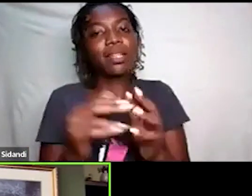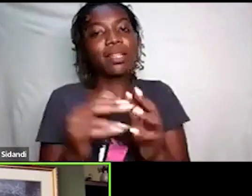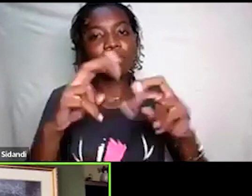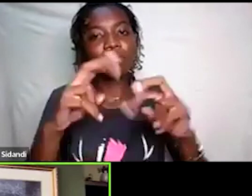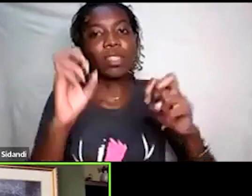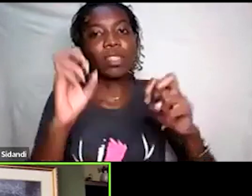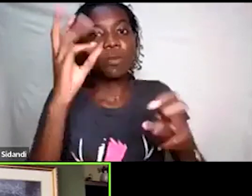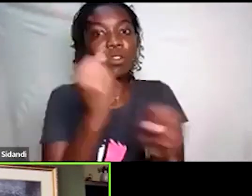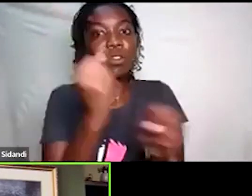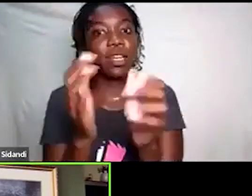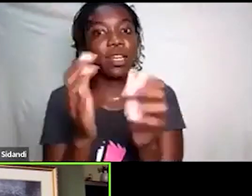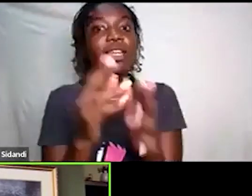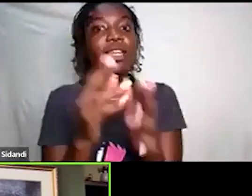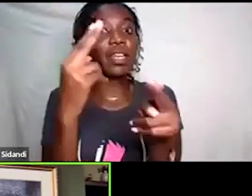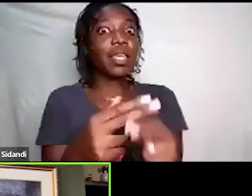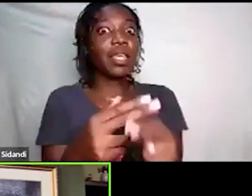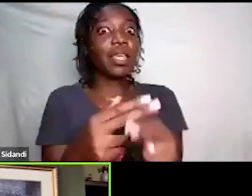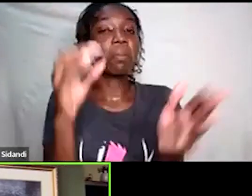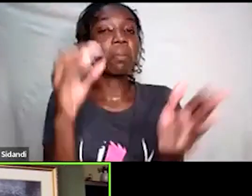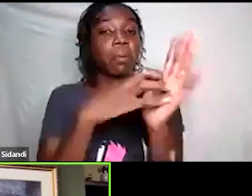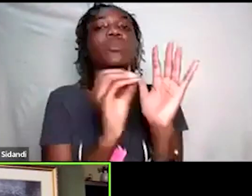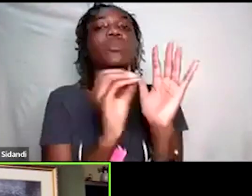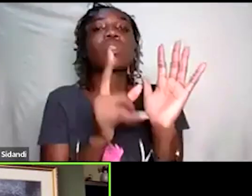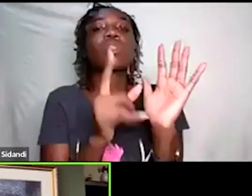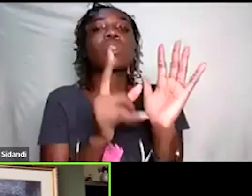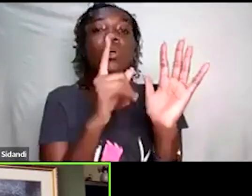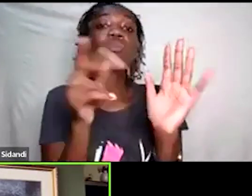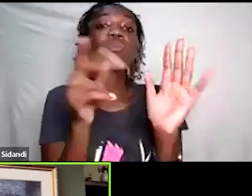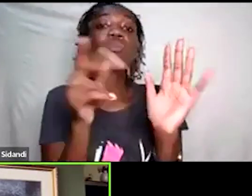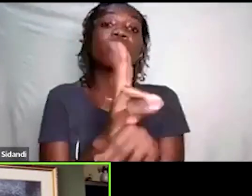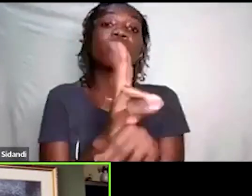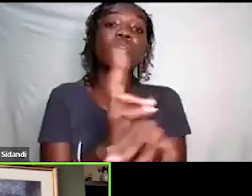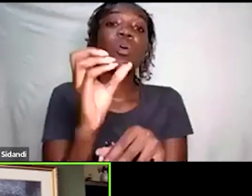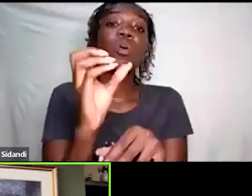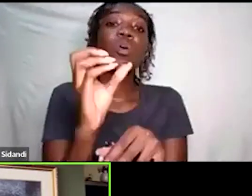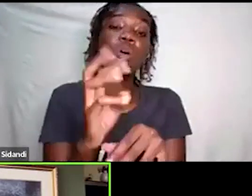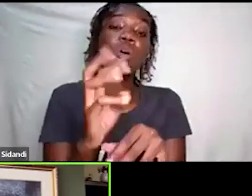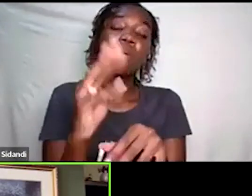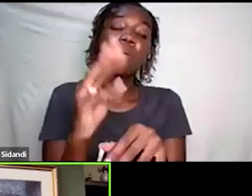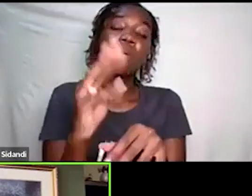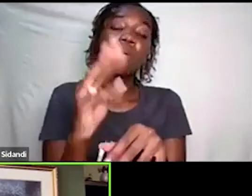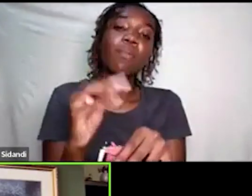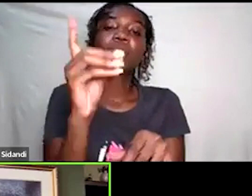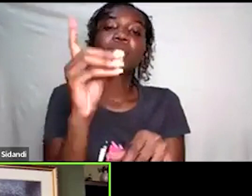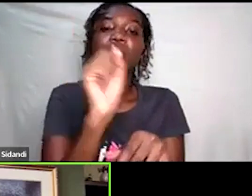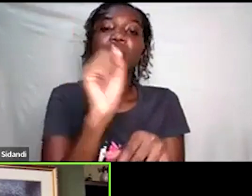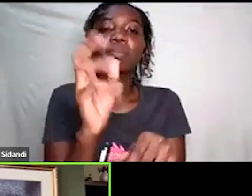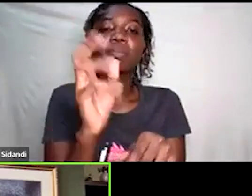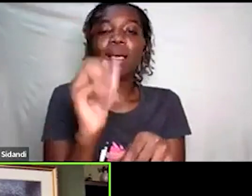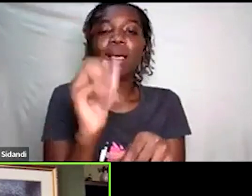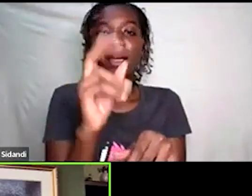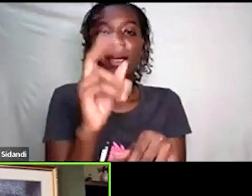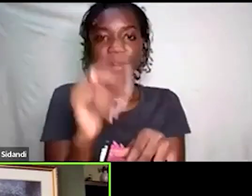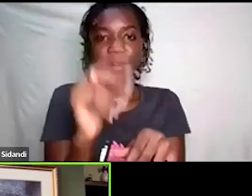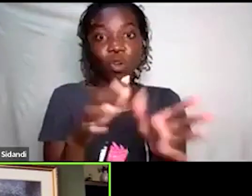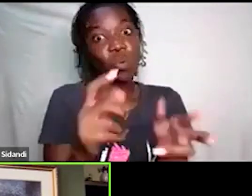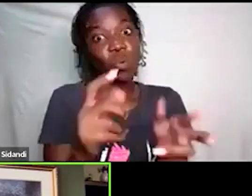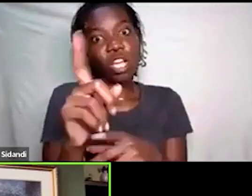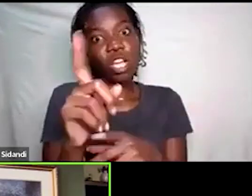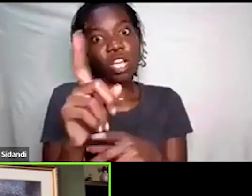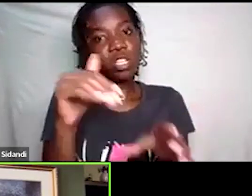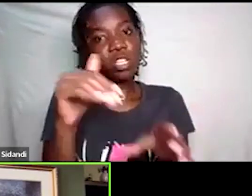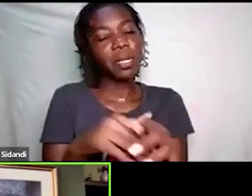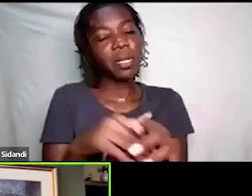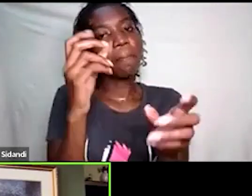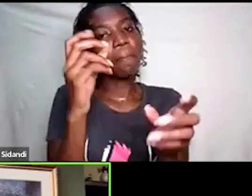front. So you can use the ombudsman method, or you can just question in a meeting of policies, where if you have the